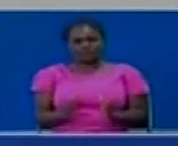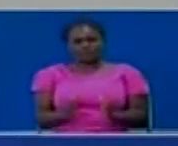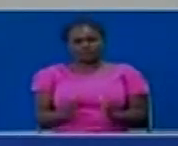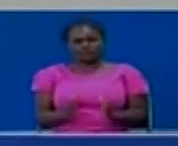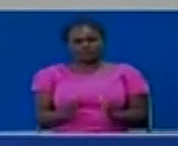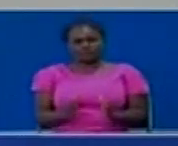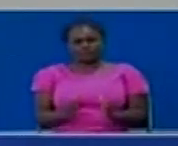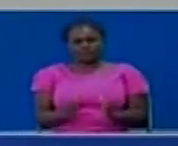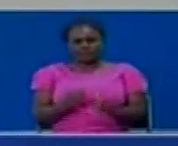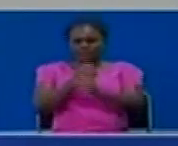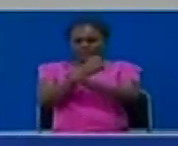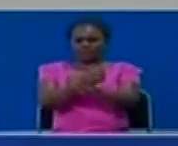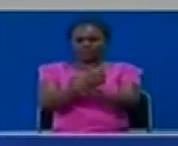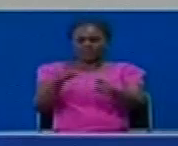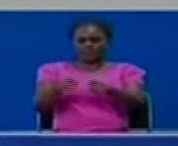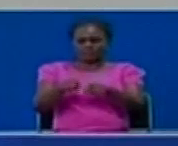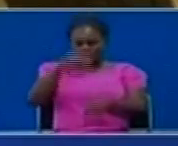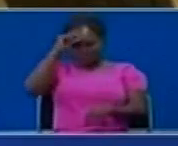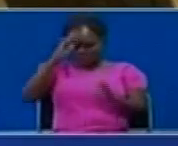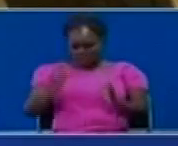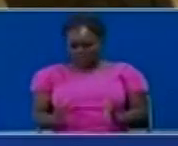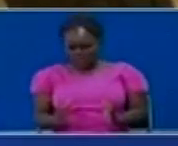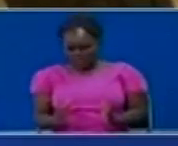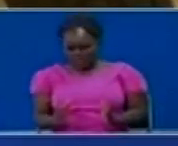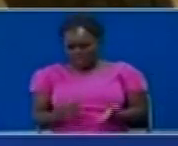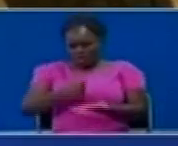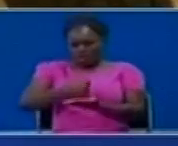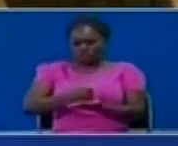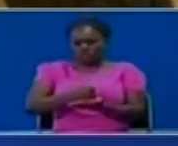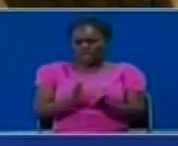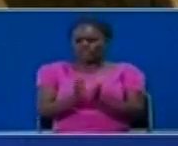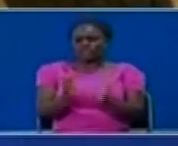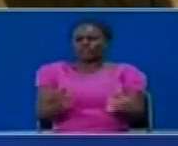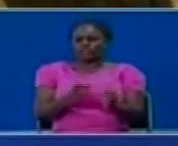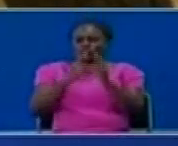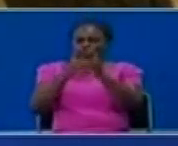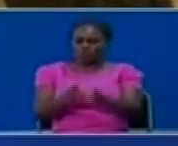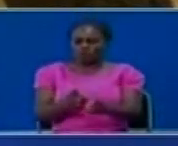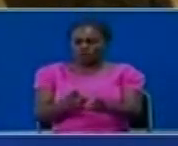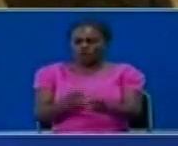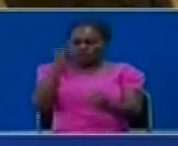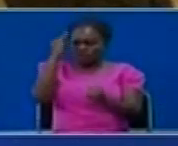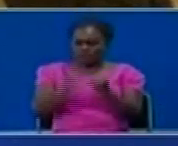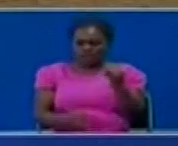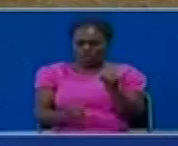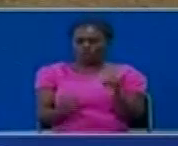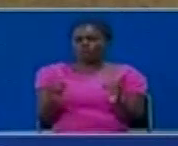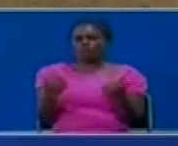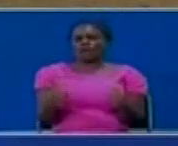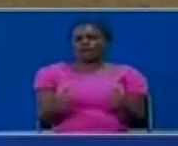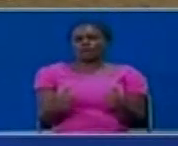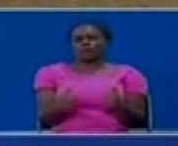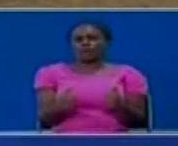A defense similar to Governor Wairia's argument that the Auditor General reports are interim was recently raised by